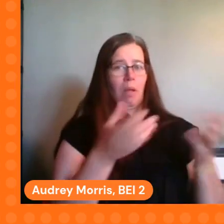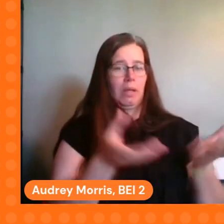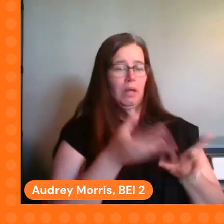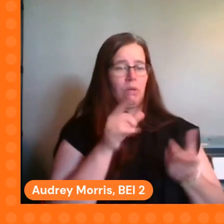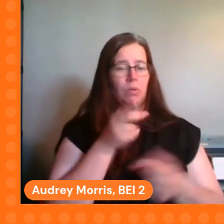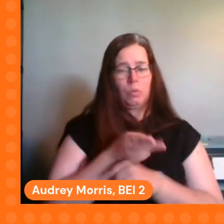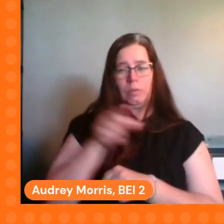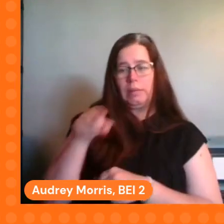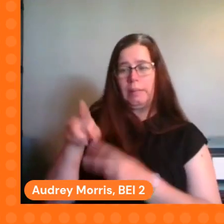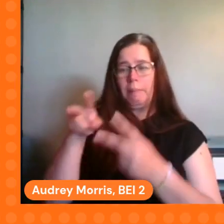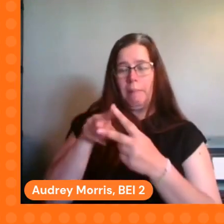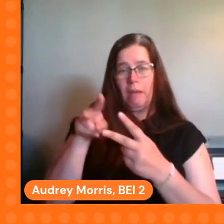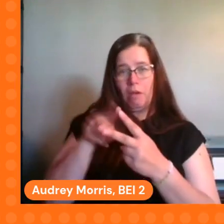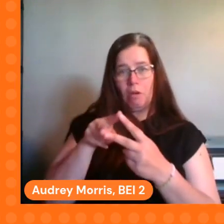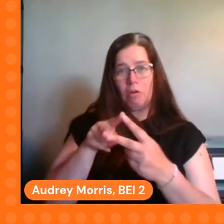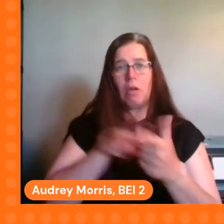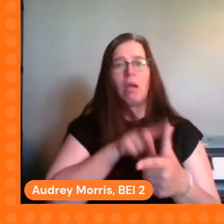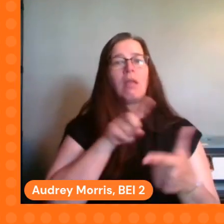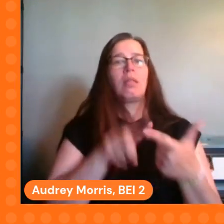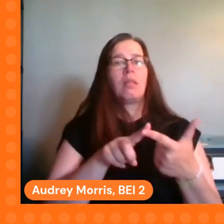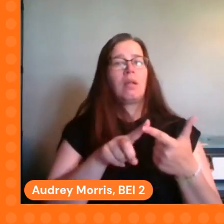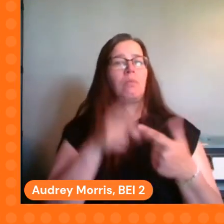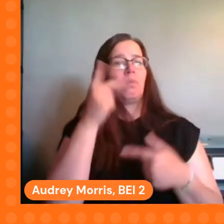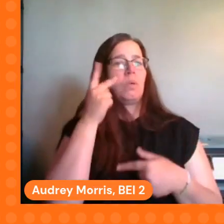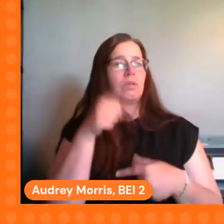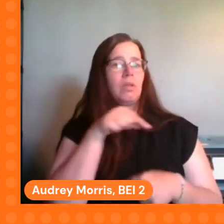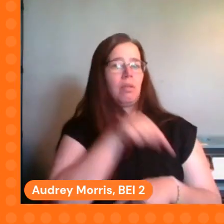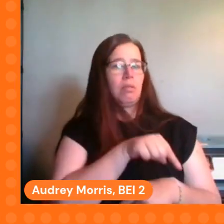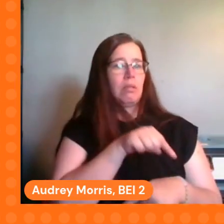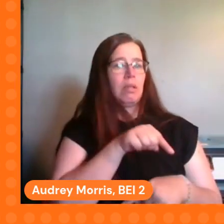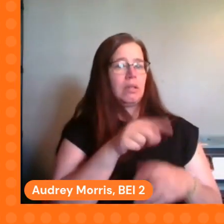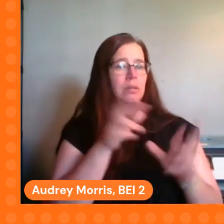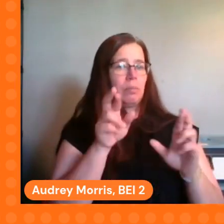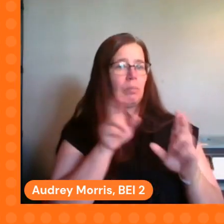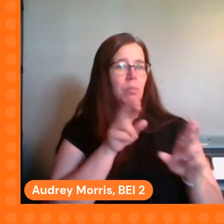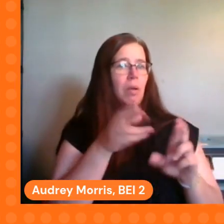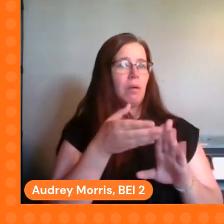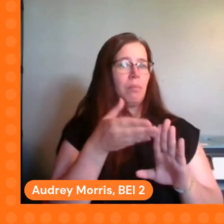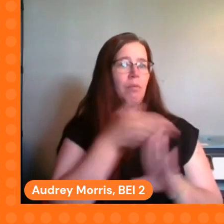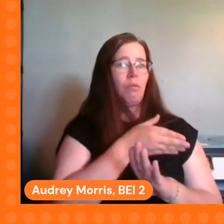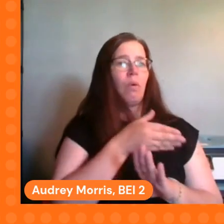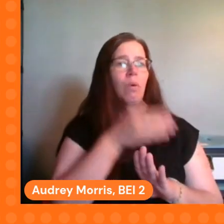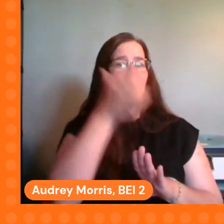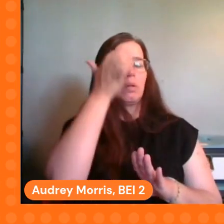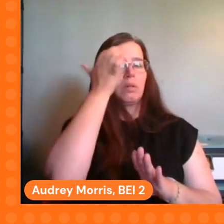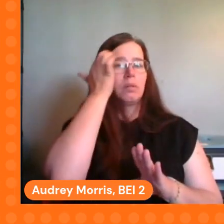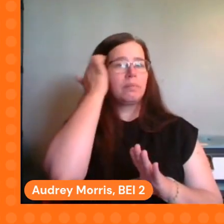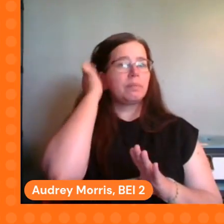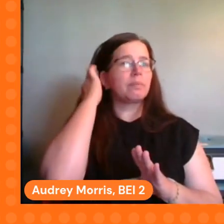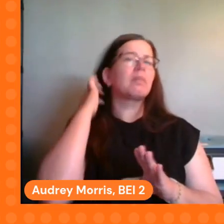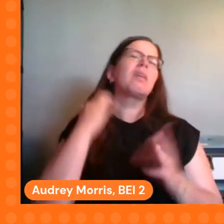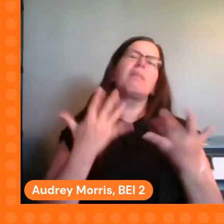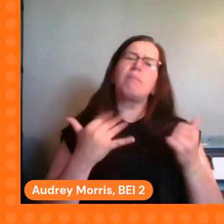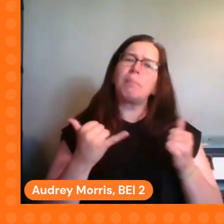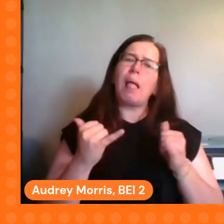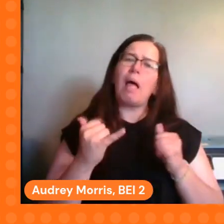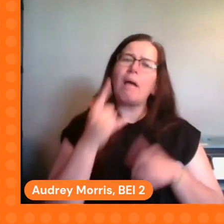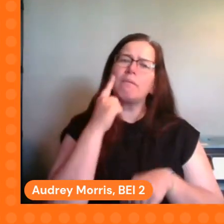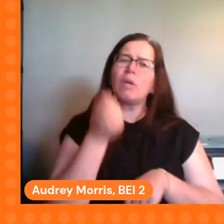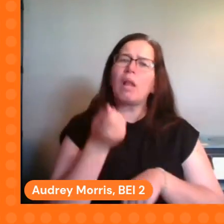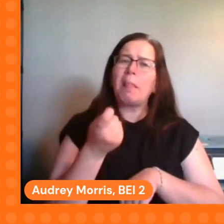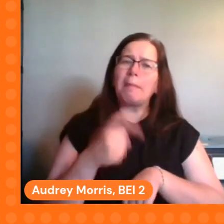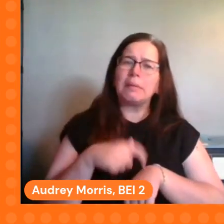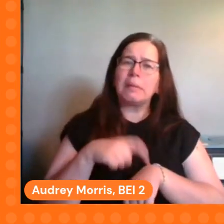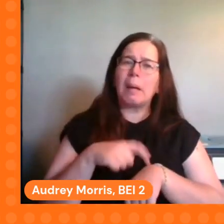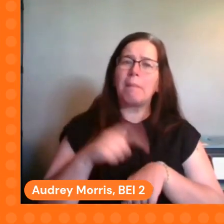this angle. And then, if I sort of switch to one I prepared earlier, after you've played for a bit, and maybe you get the rest